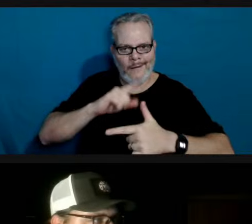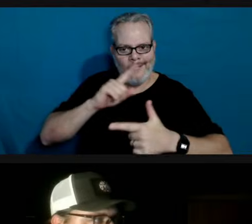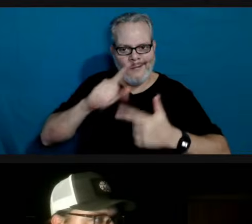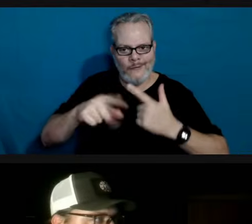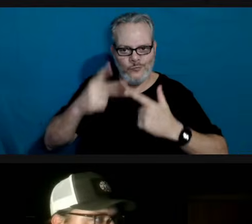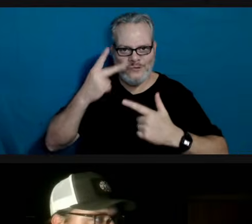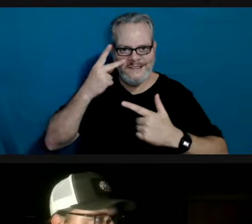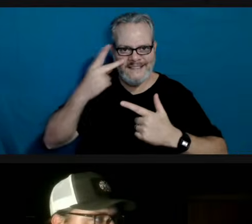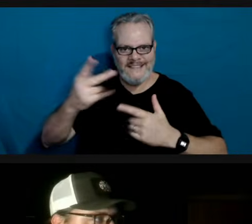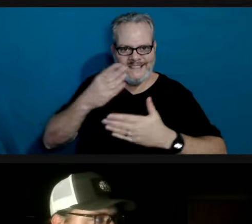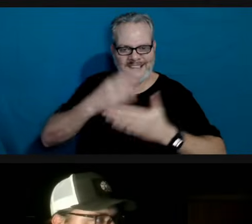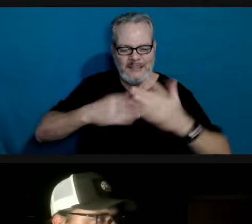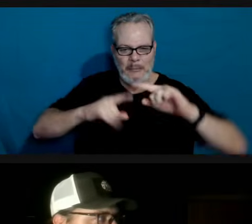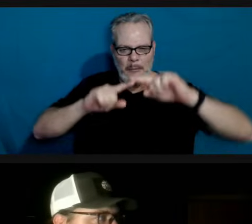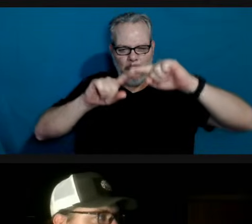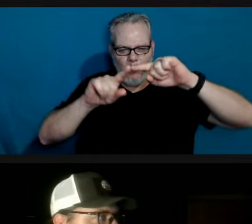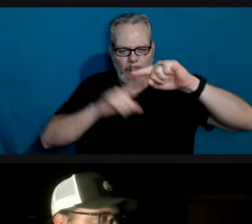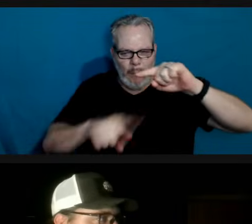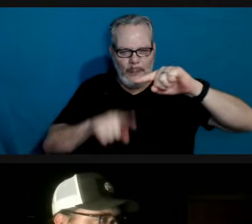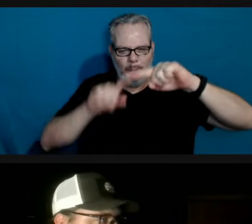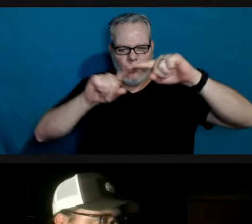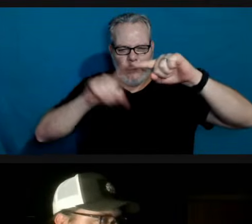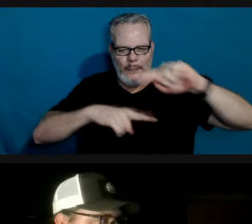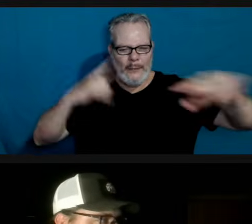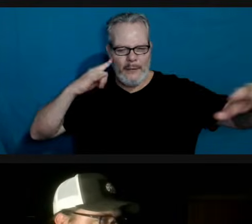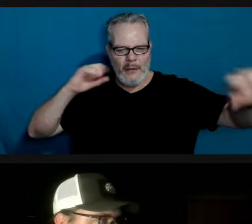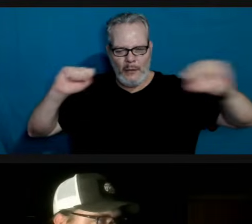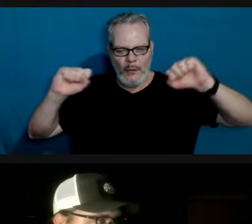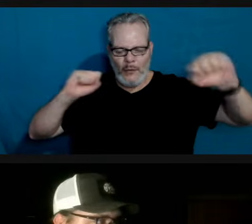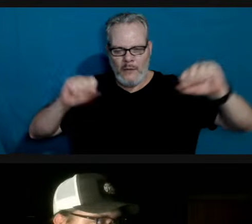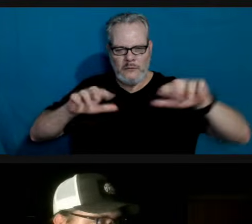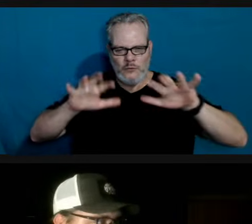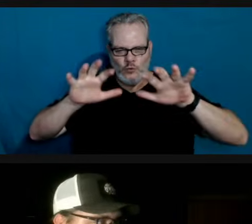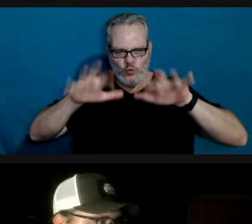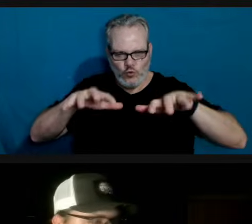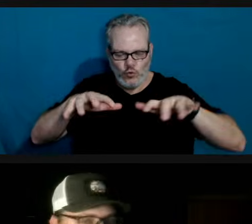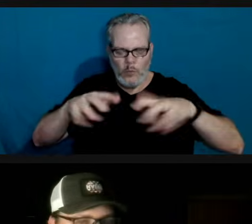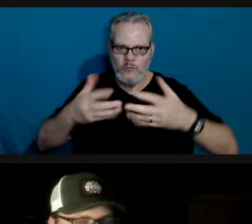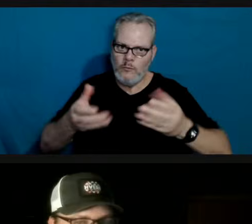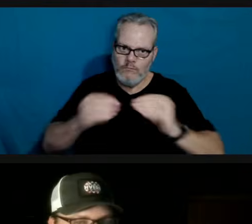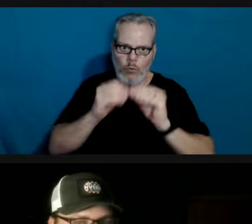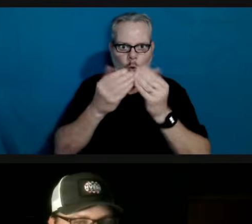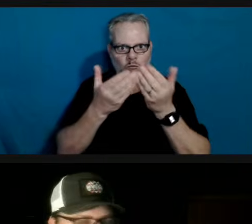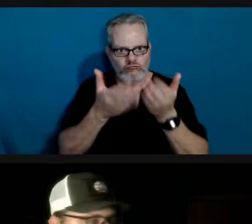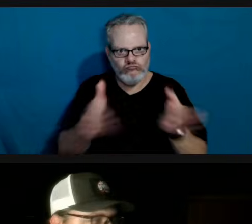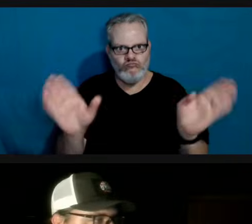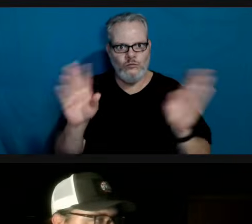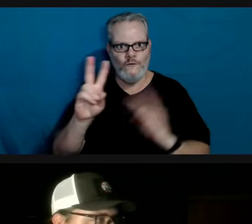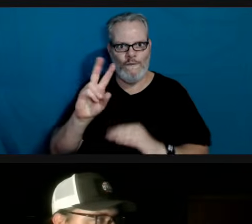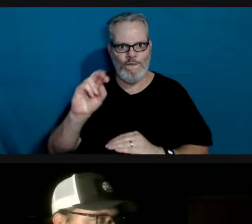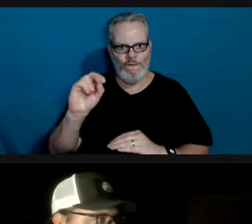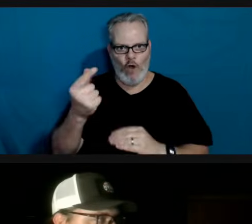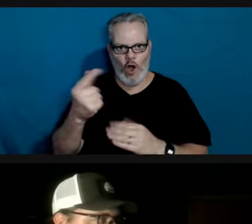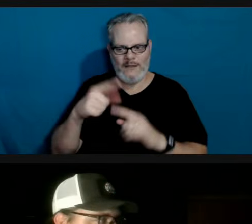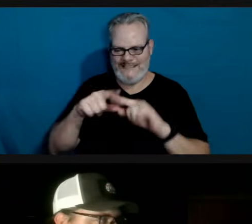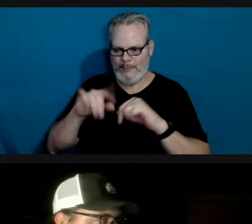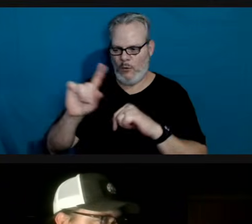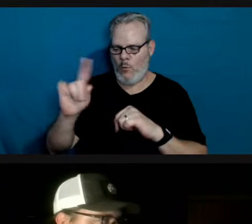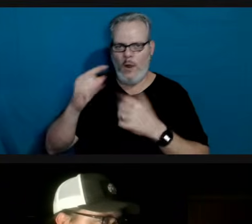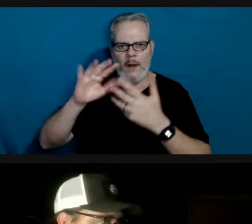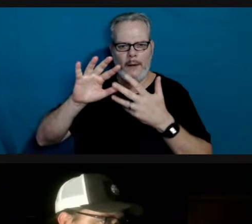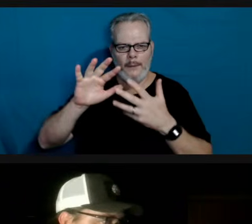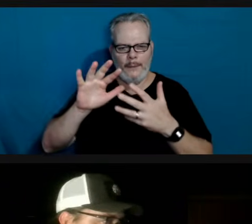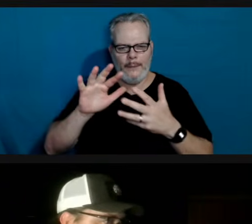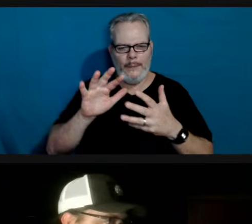potentials and widespread bog possible, right, with the way in which the winds are blowing from the south. So it's nice